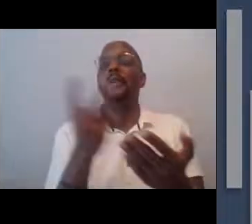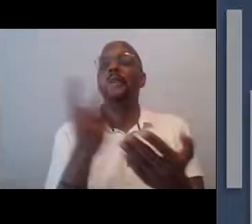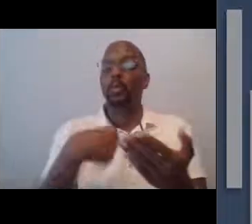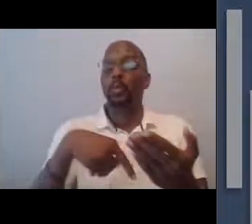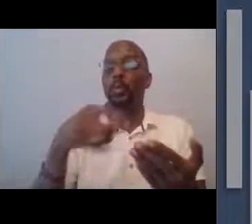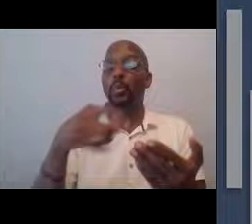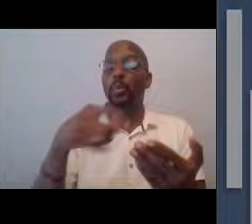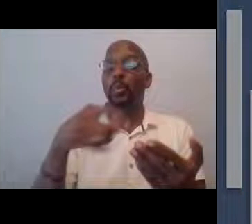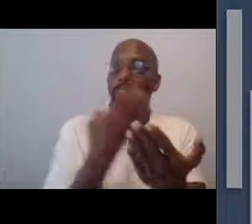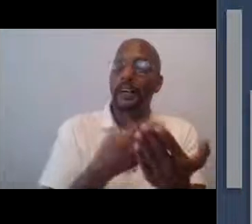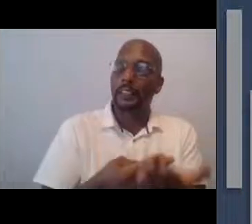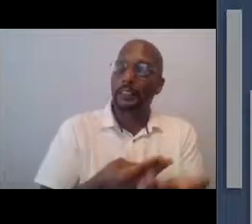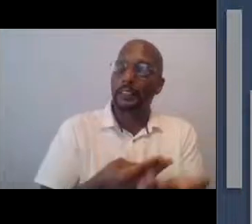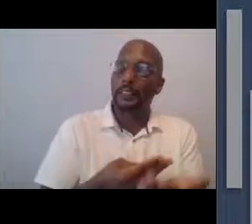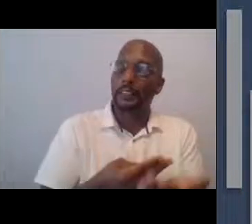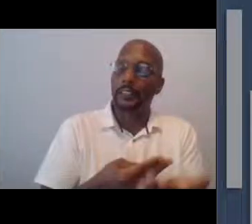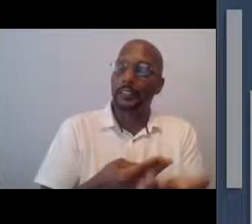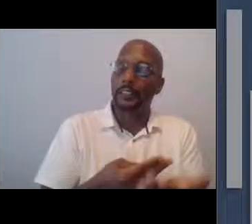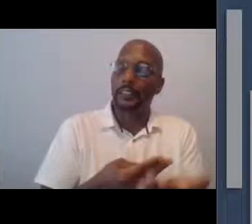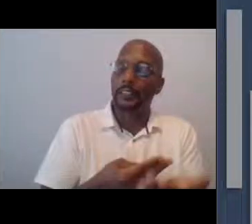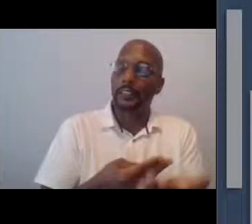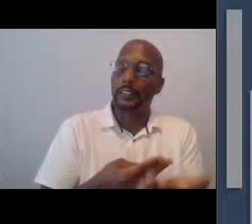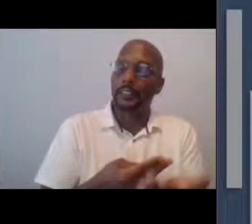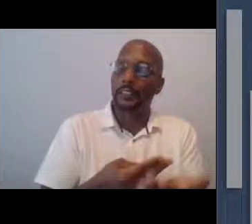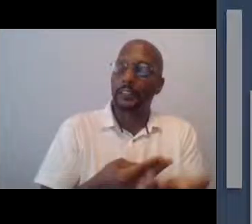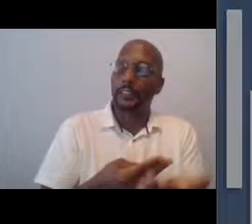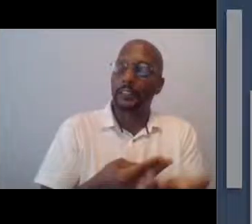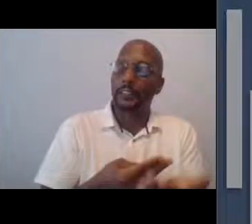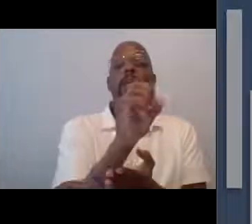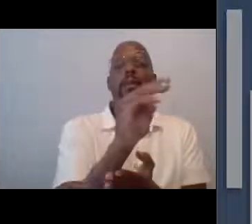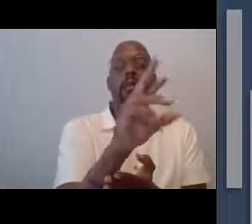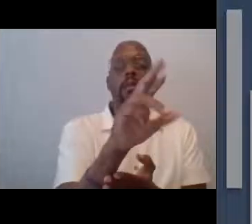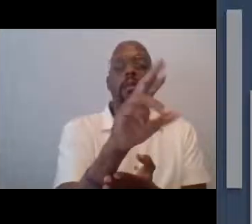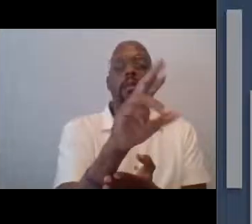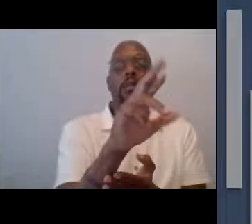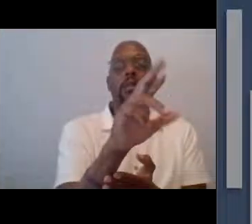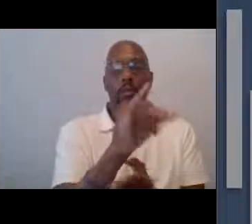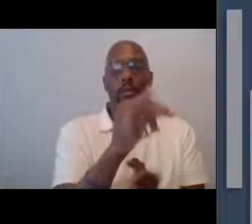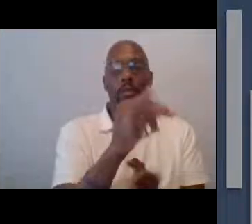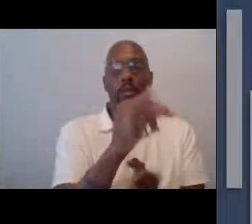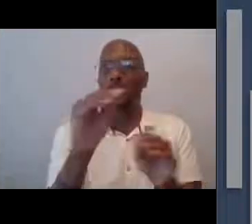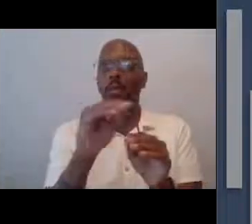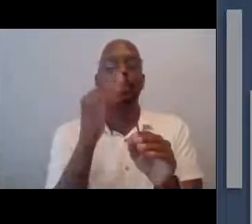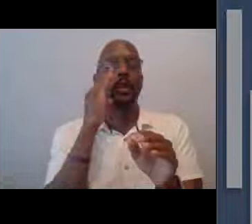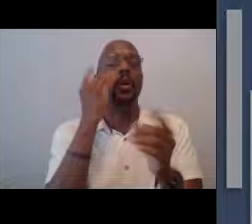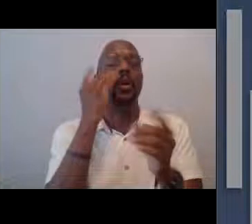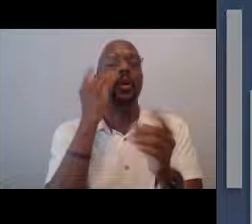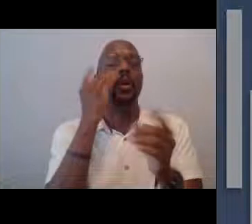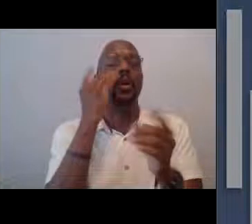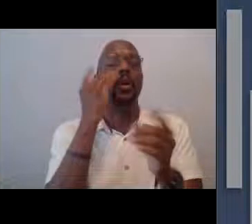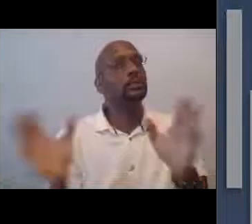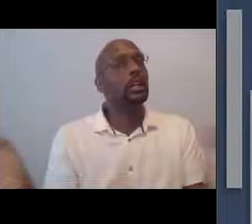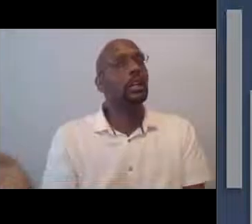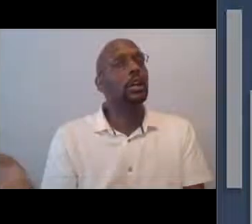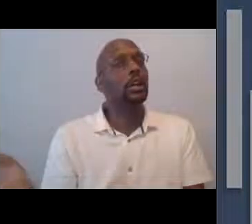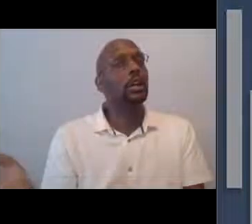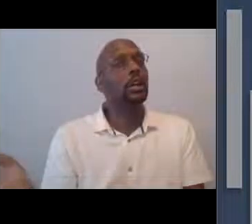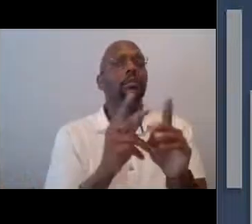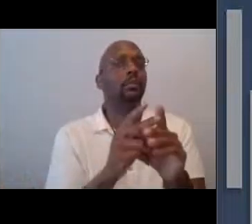moving our democracy and a place where we're all going to get to meet and uplift each other. And I look forward to supporting your statement